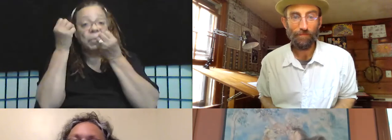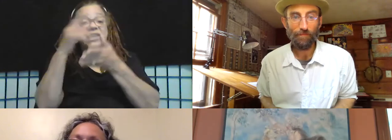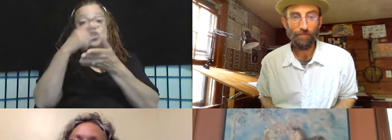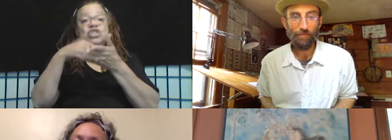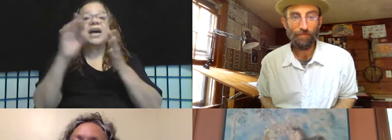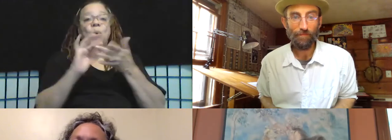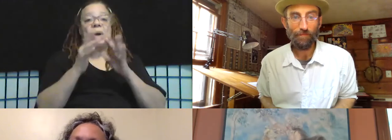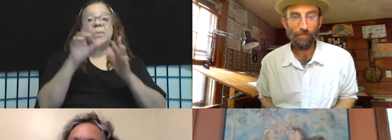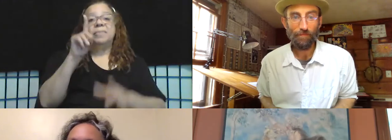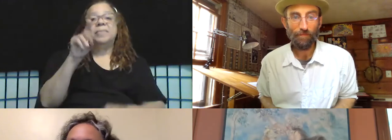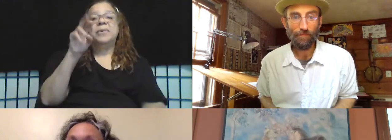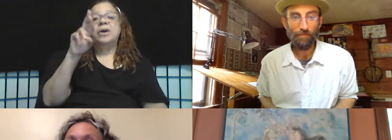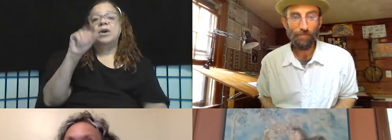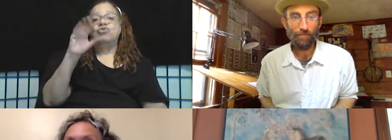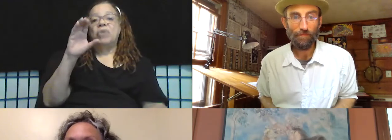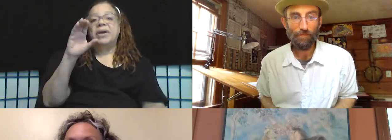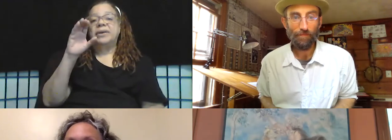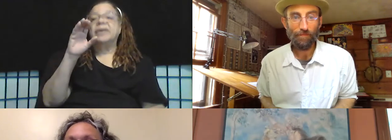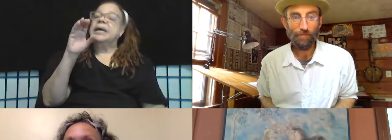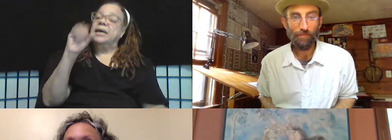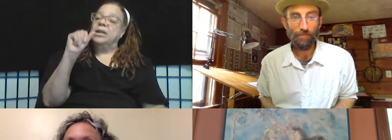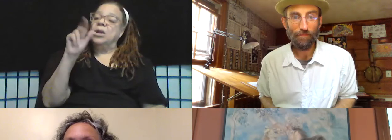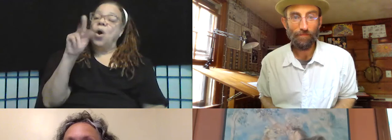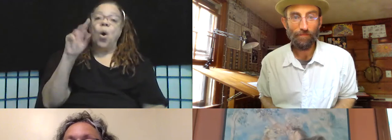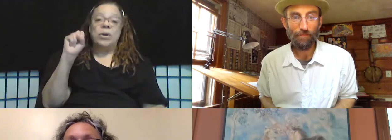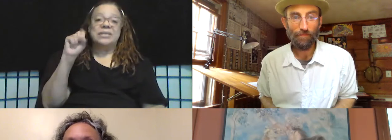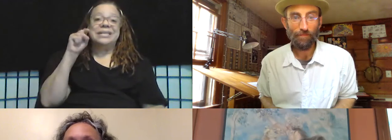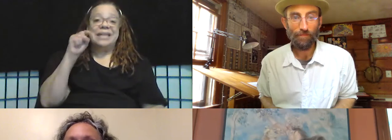website, dracutarts.com, or email us at